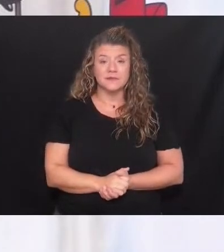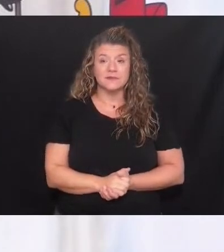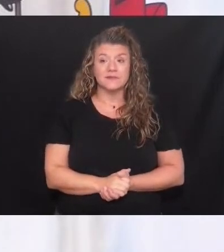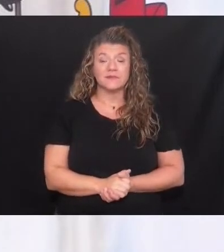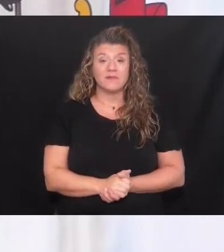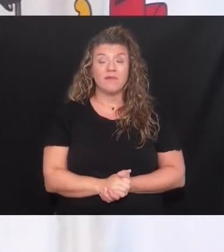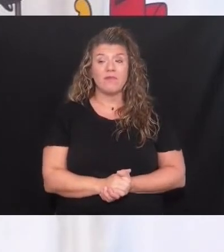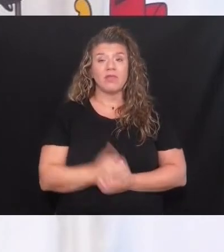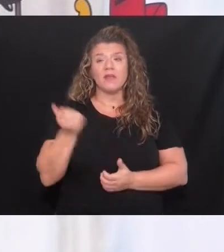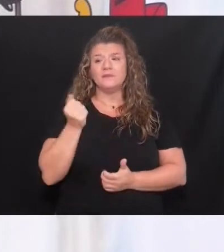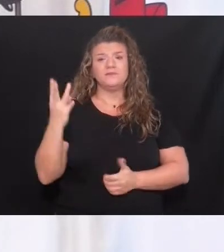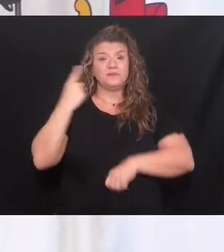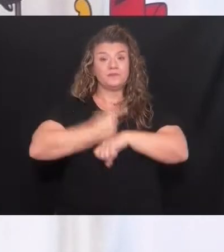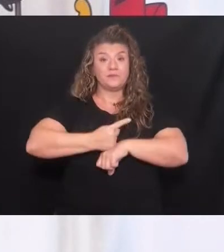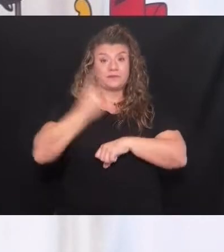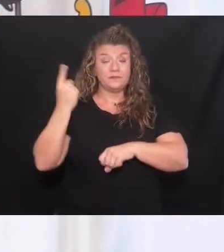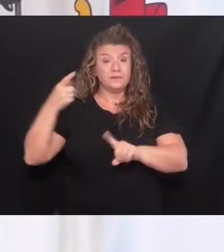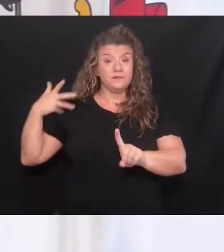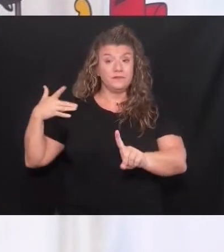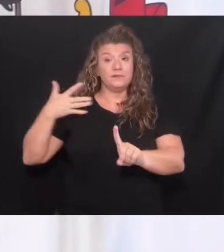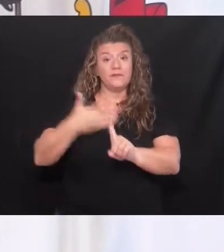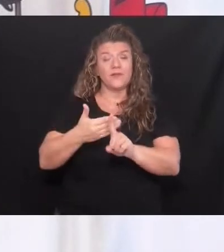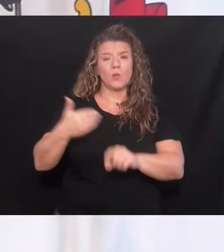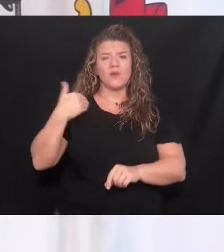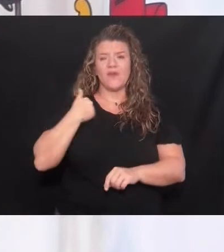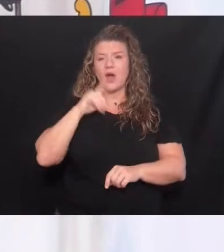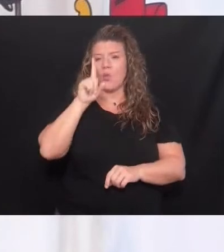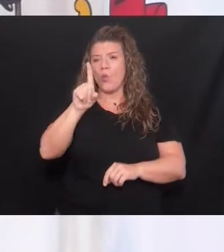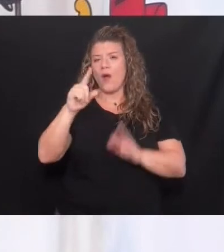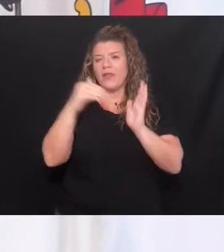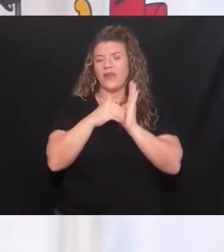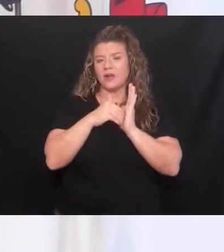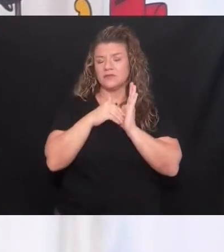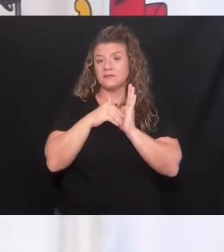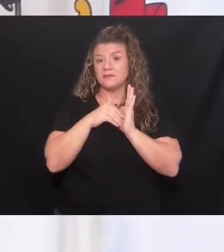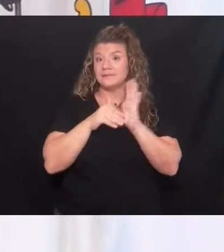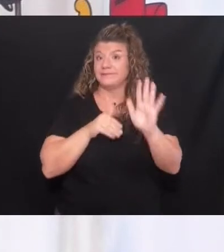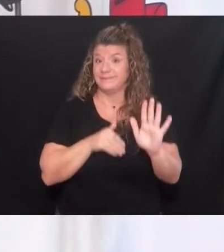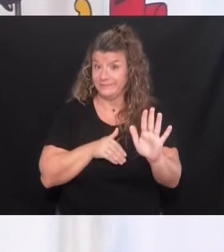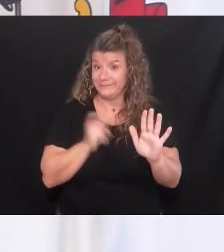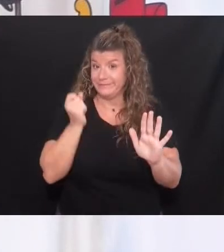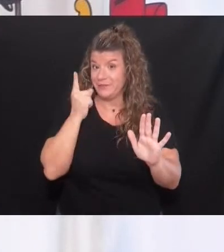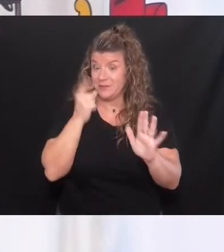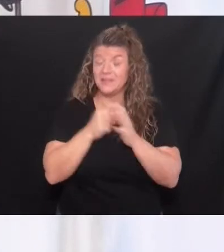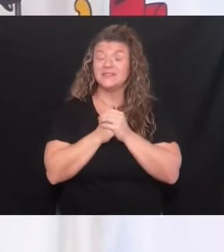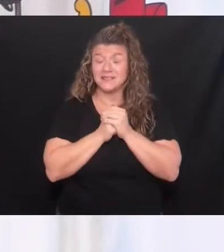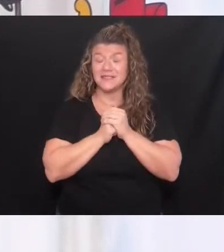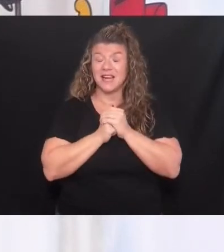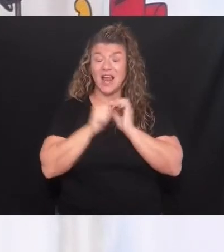Over the last few days, we have had 1,000, now get this number,